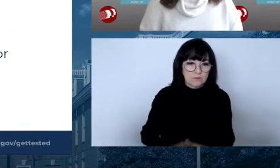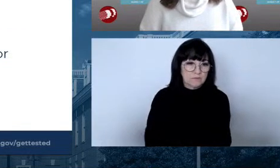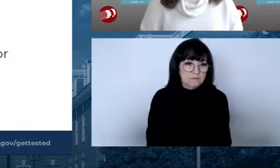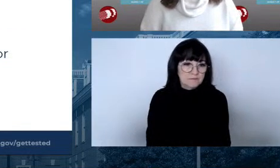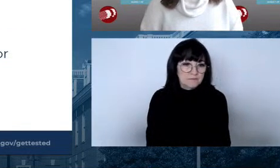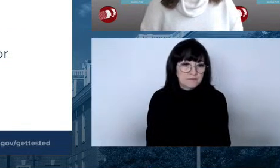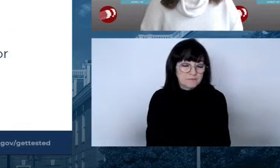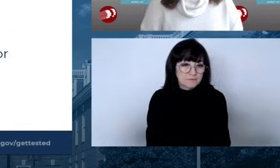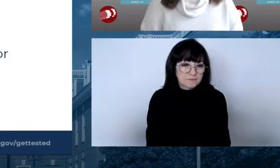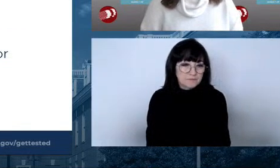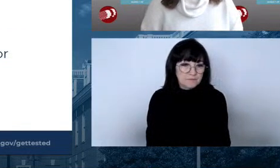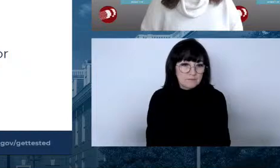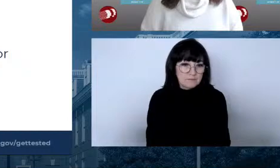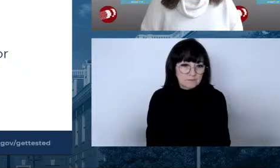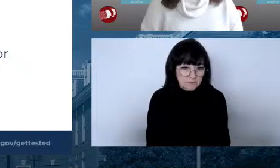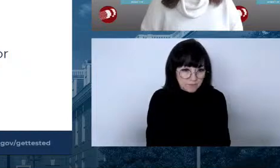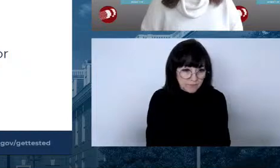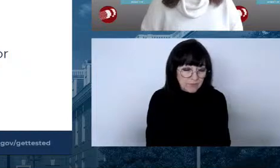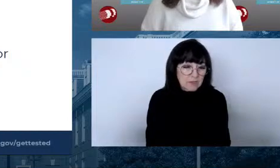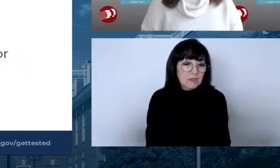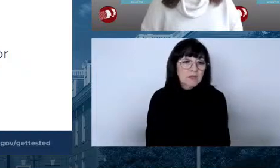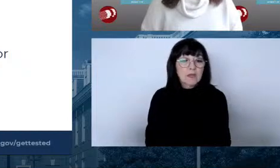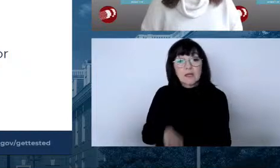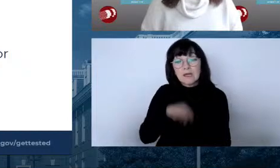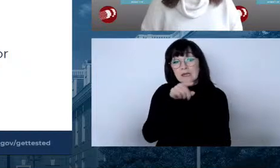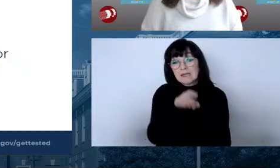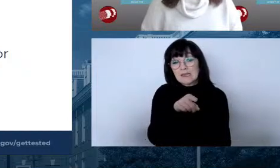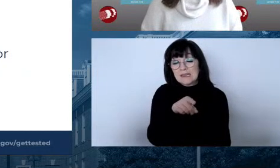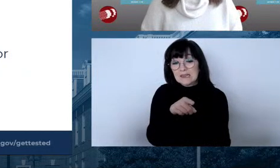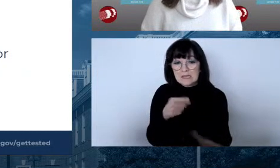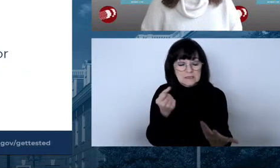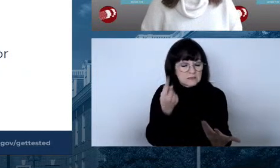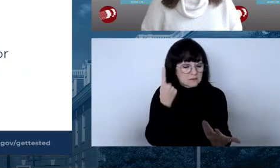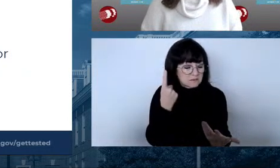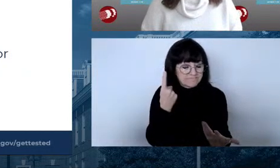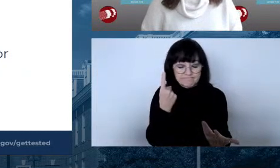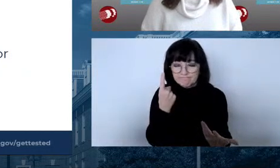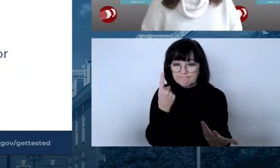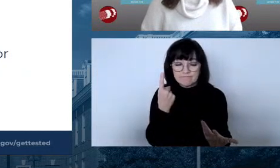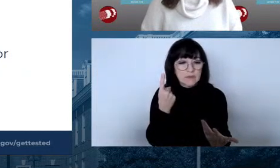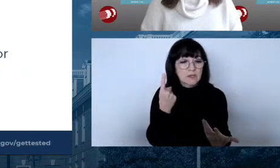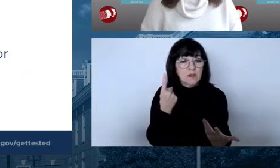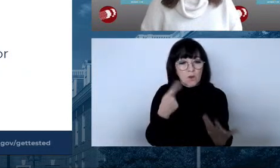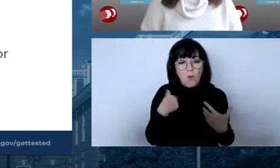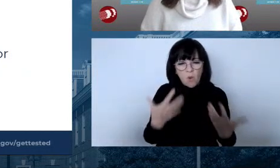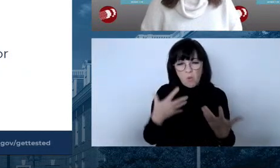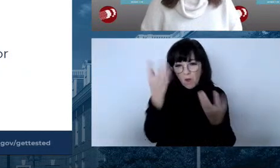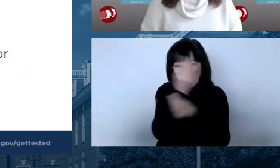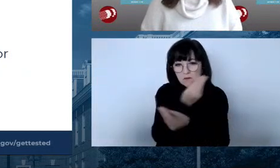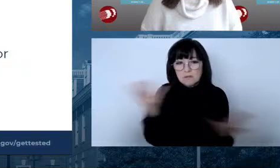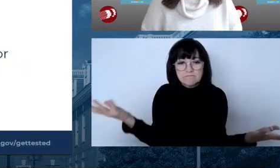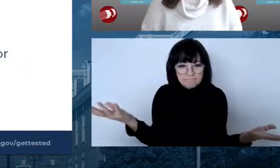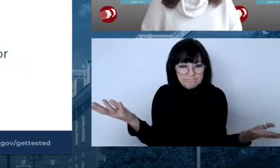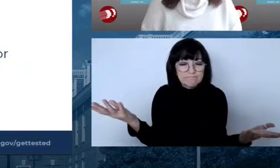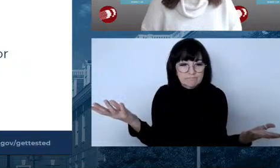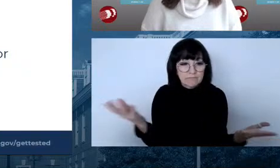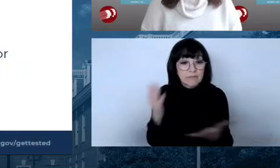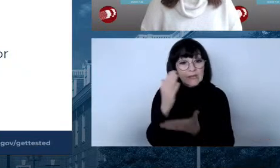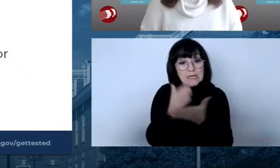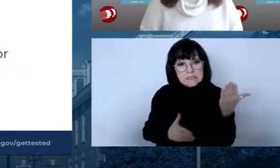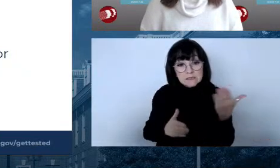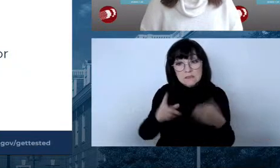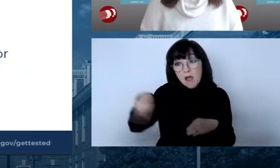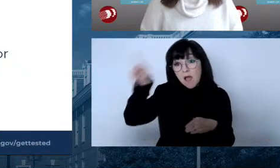And again, this goes to the previous points of unprecedented demand, and wanted to put this out there because we know that there are some